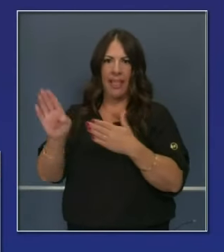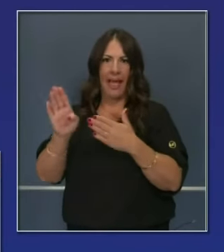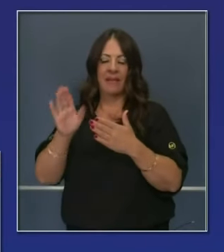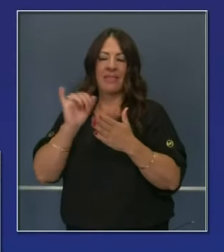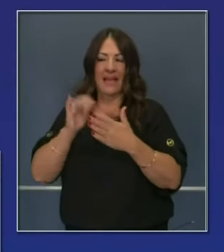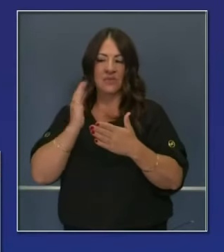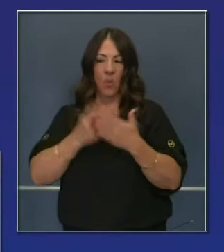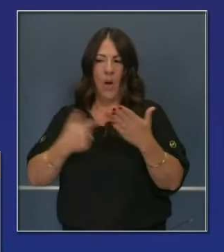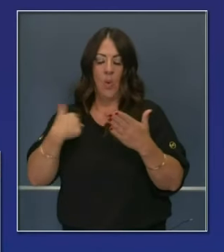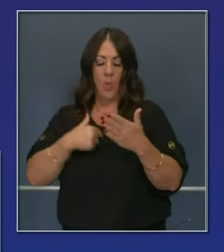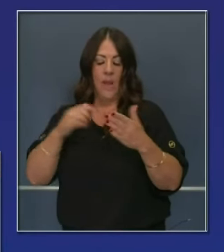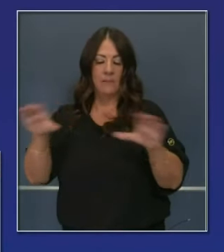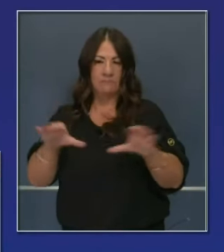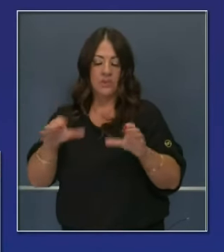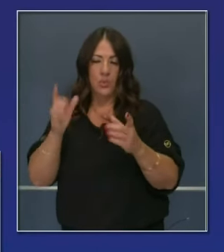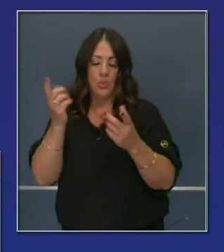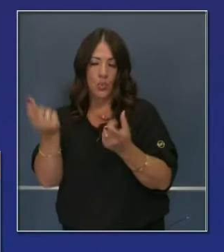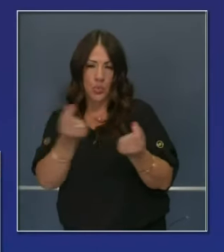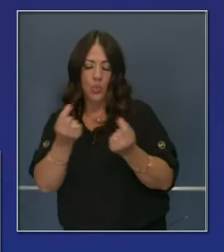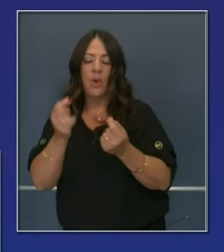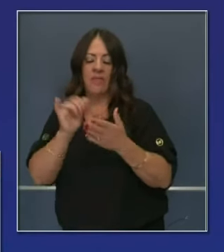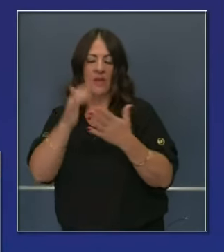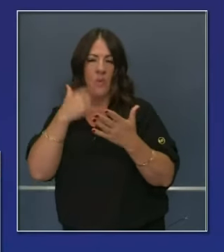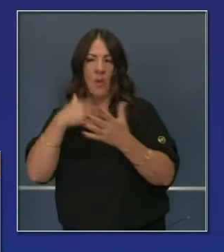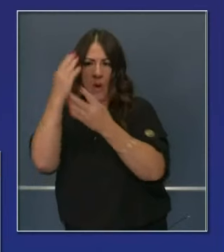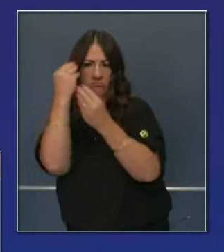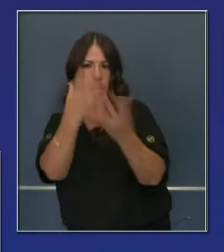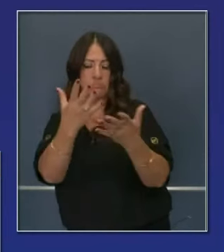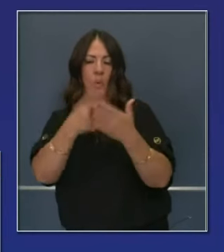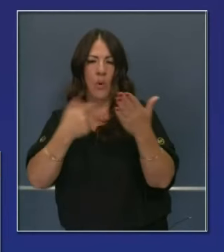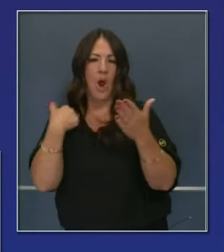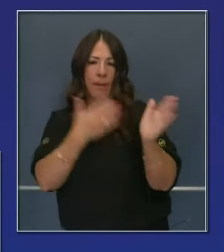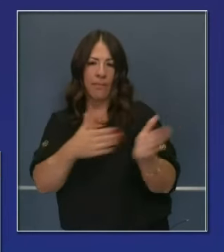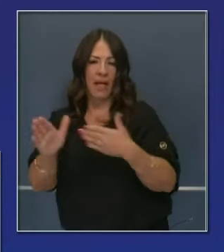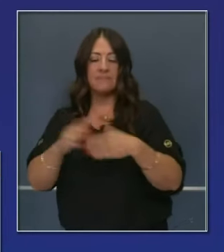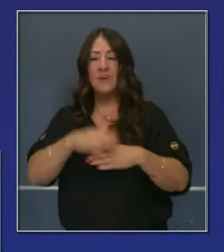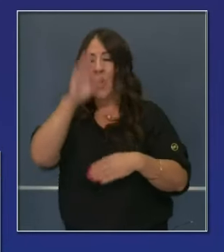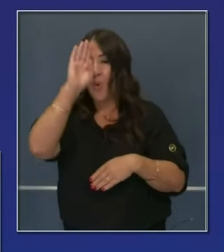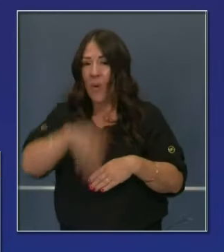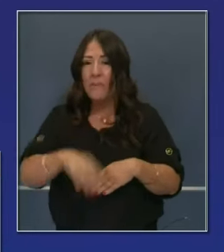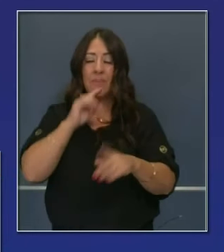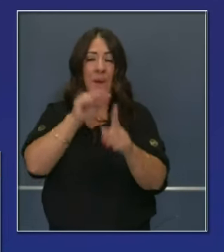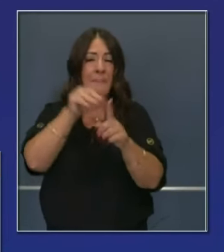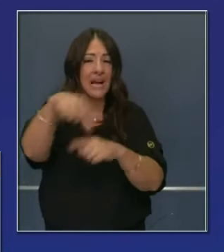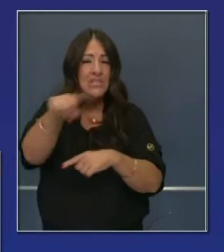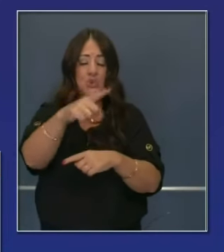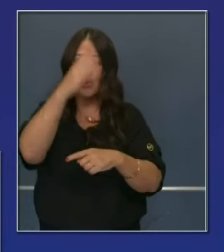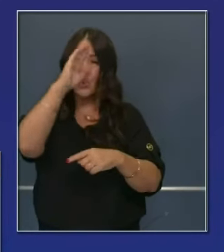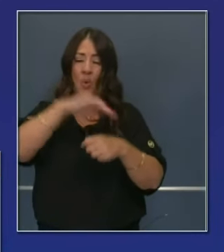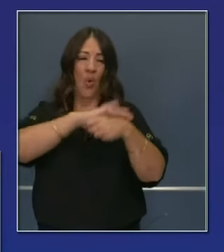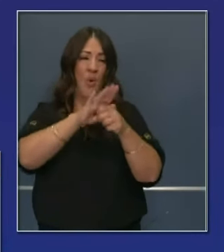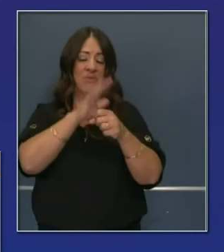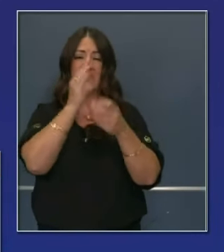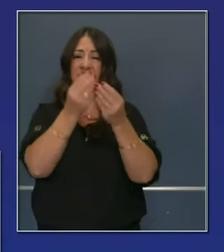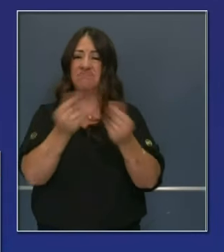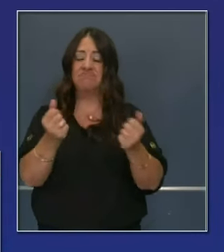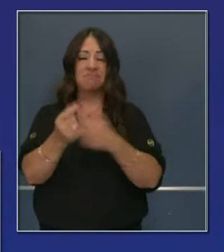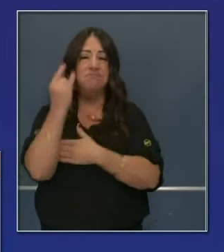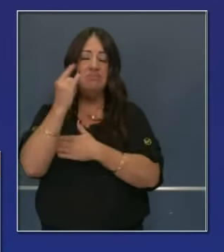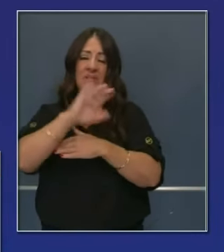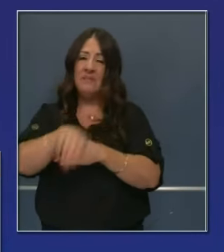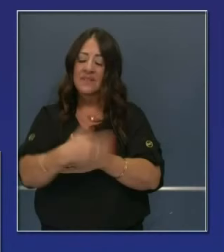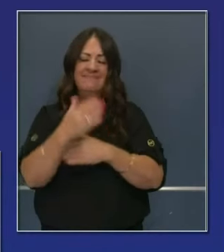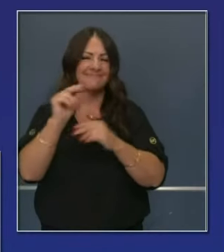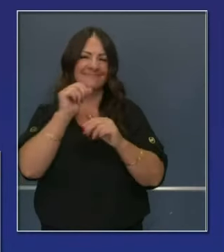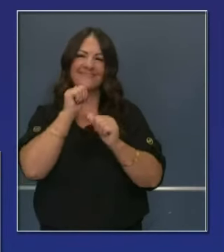everybody that vaccines will not end this epidemic overnight. The bottom line is, even if millions